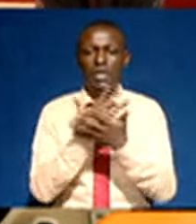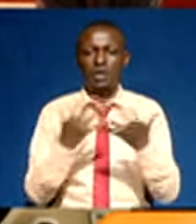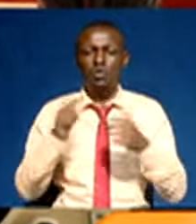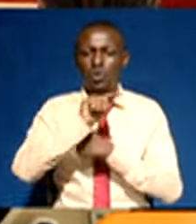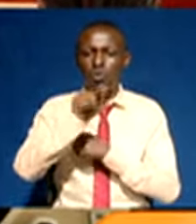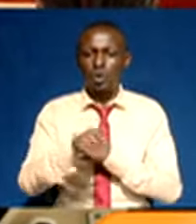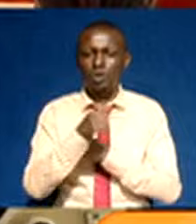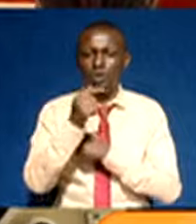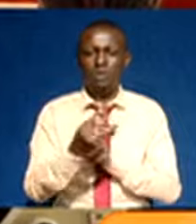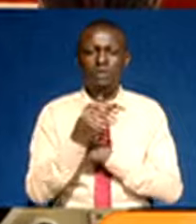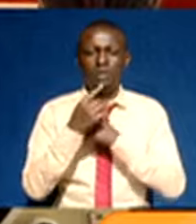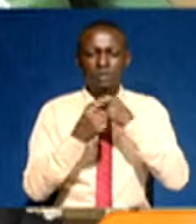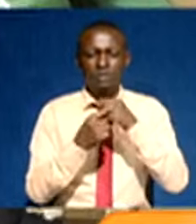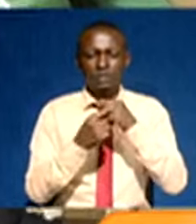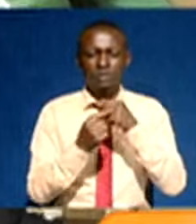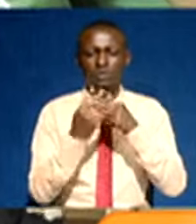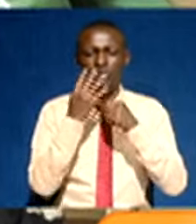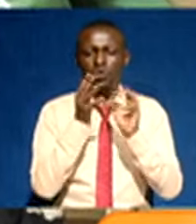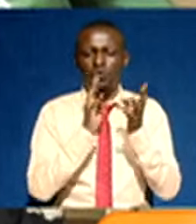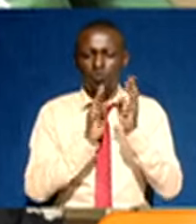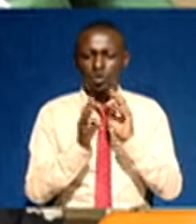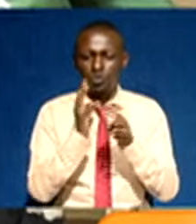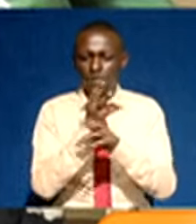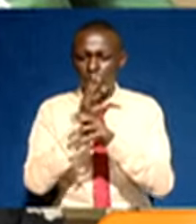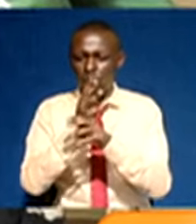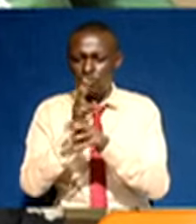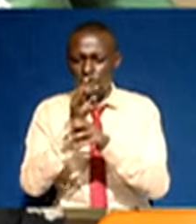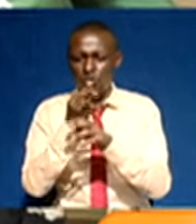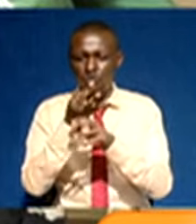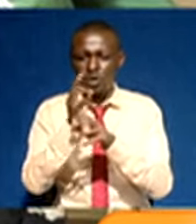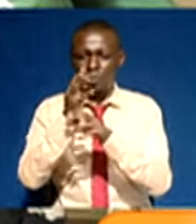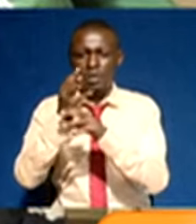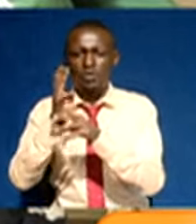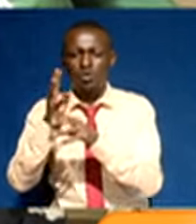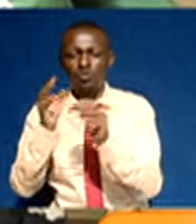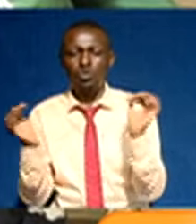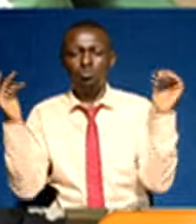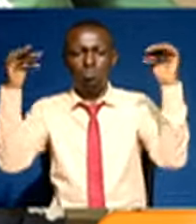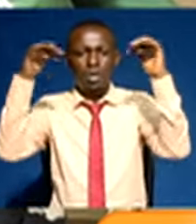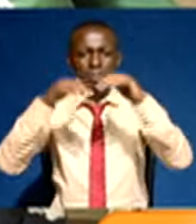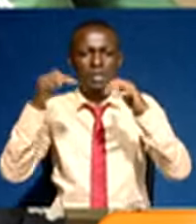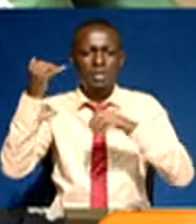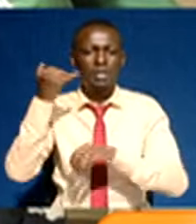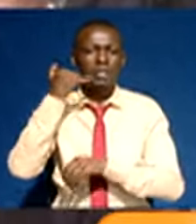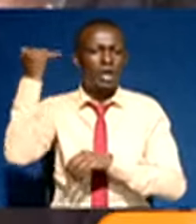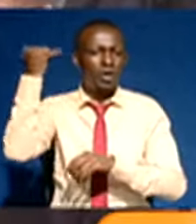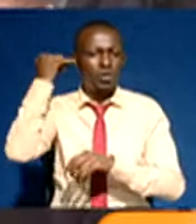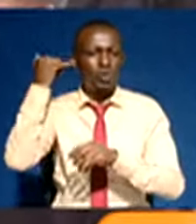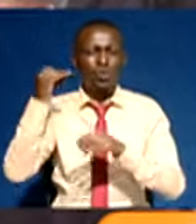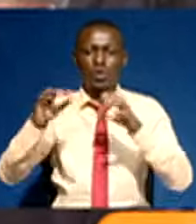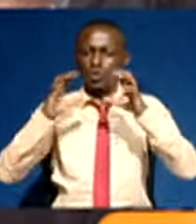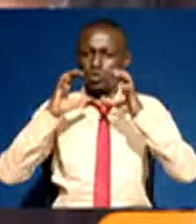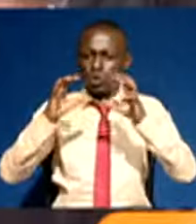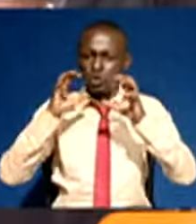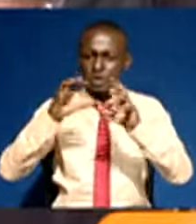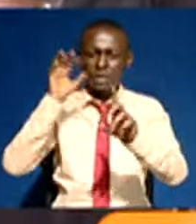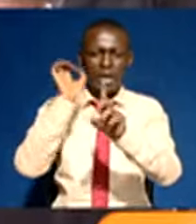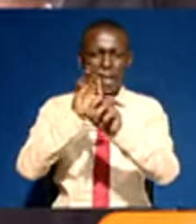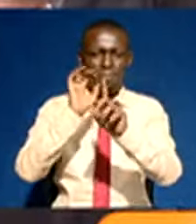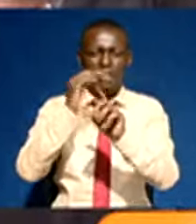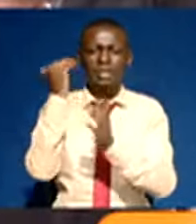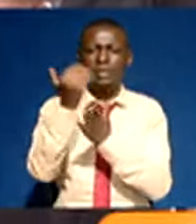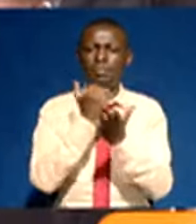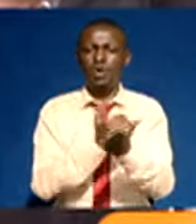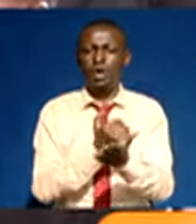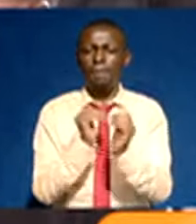1,644 Form 3s and Form 4s converged in Nakuru for the Central Rift Mentoring and Coaching Program. Equity